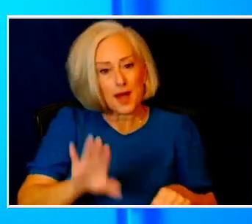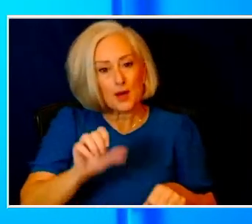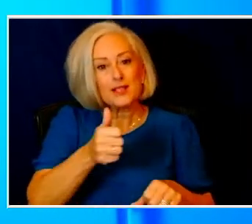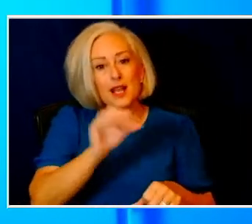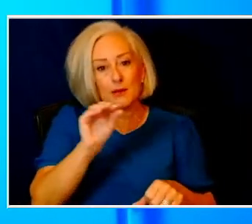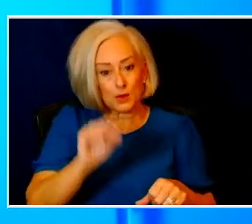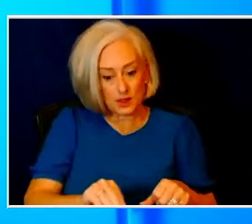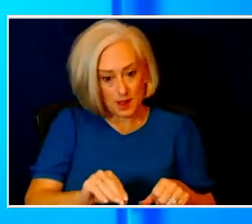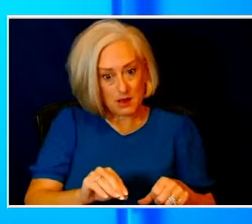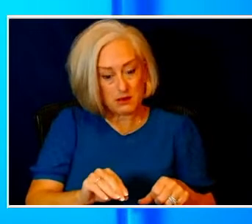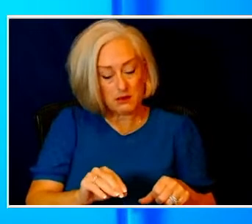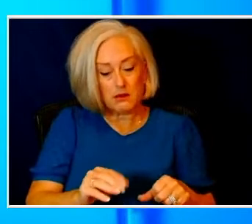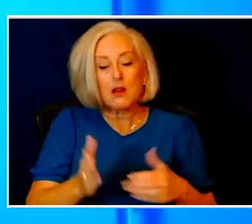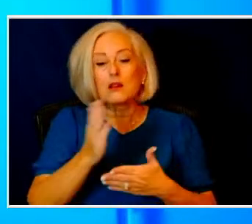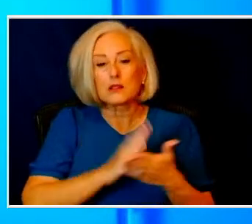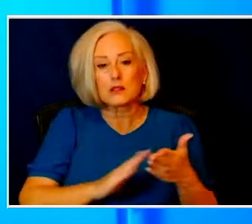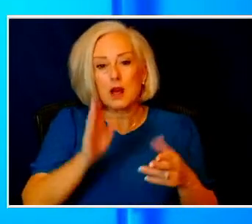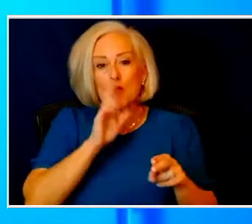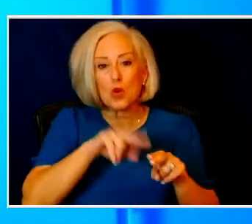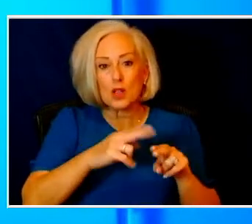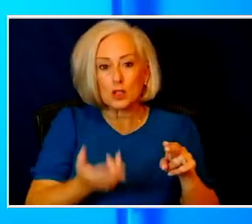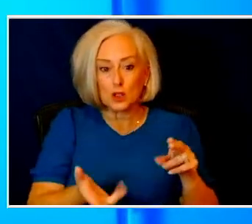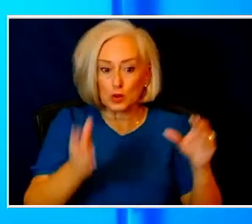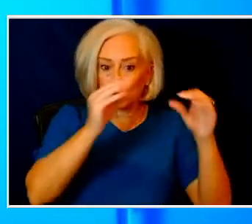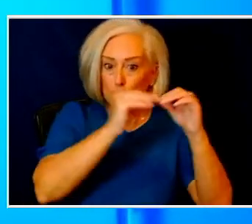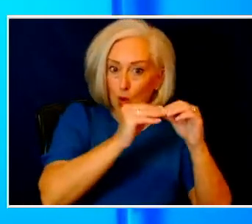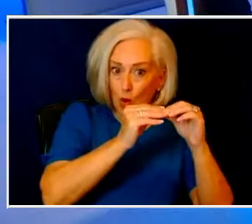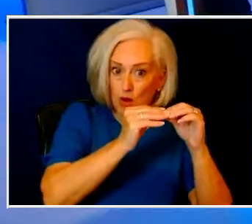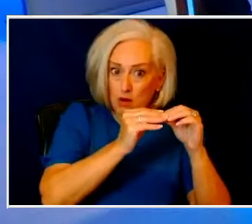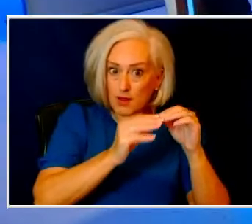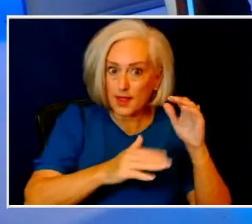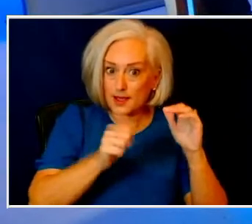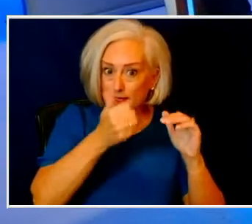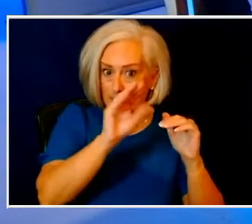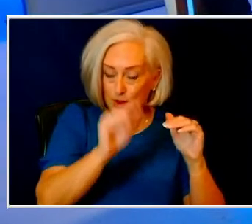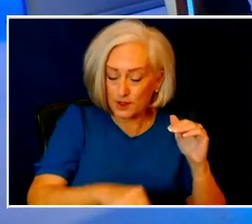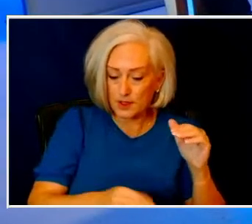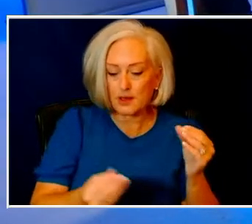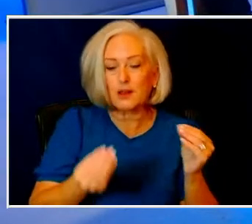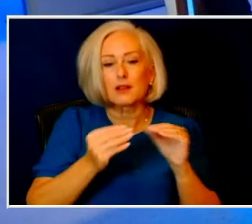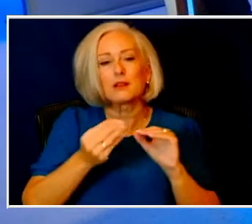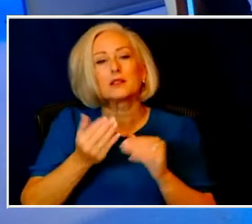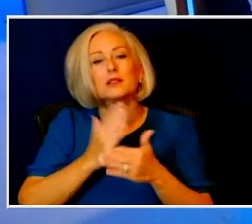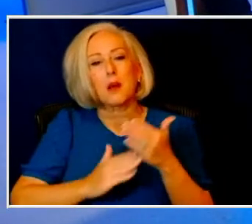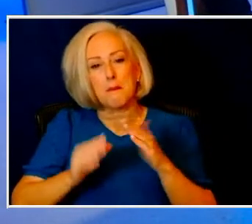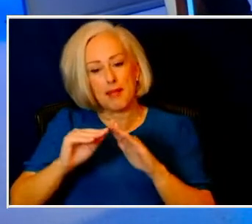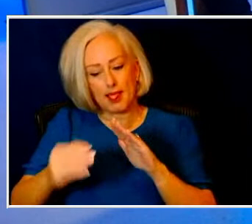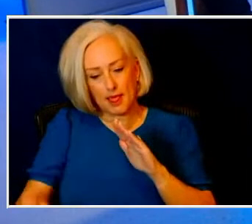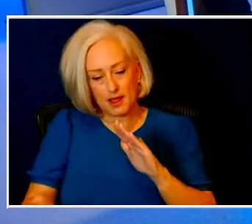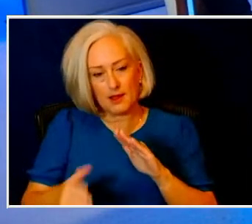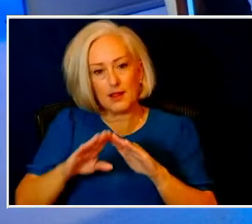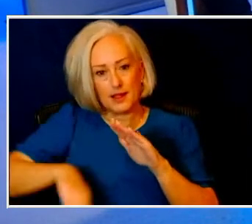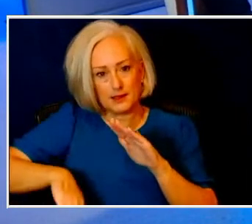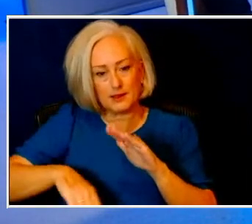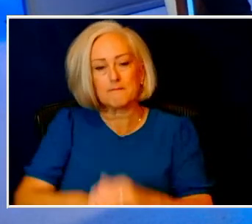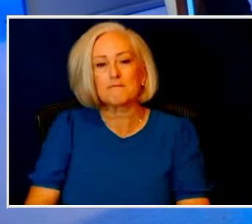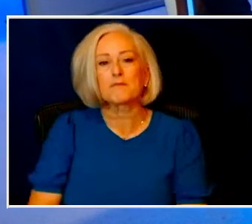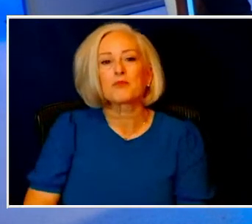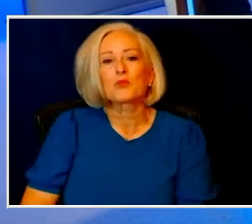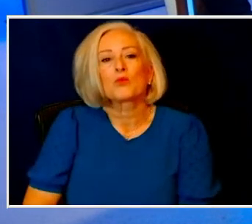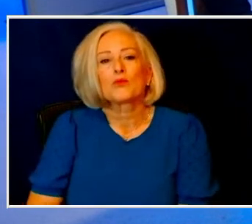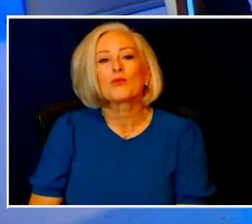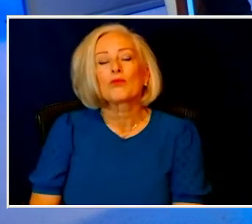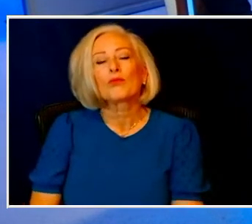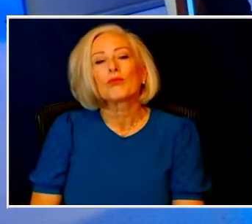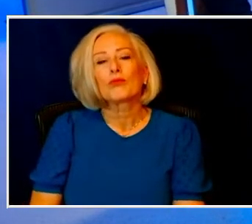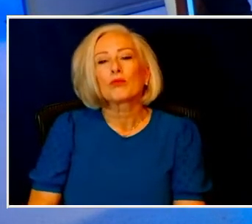those are kind of the typical experiences that people have. So is Georgia the type of patient you were thinking of in deciding to